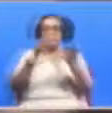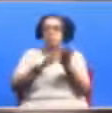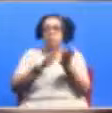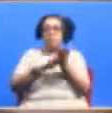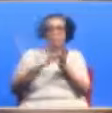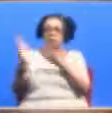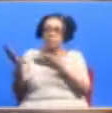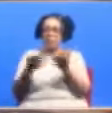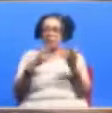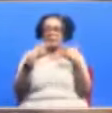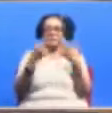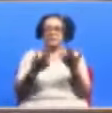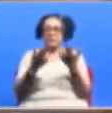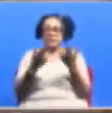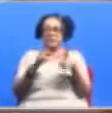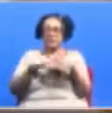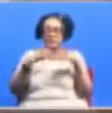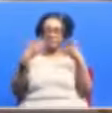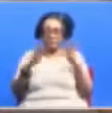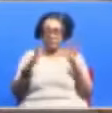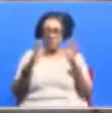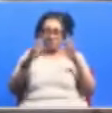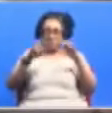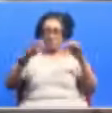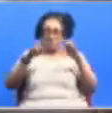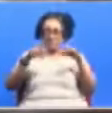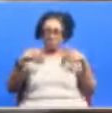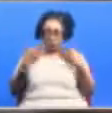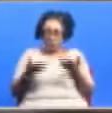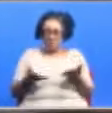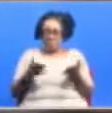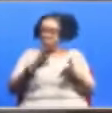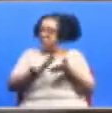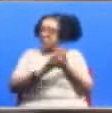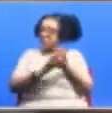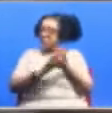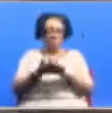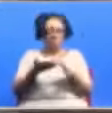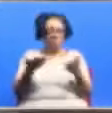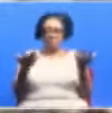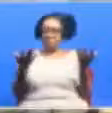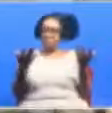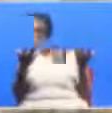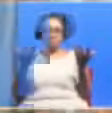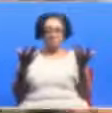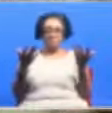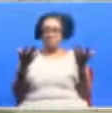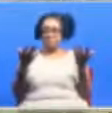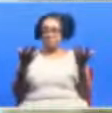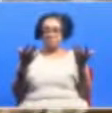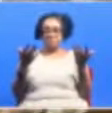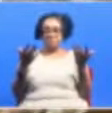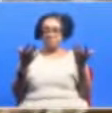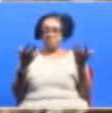their research, but up until now, nothing. Hope is fast fading away.